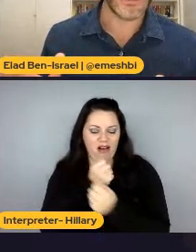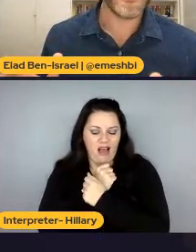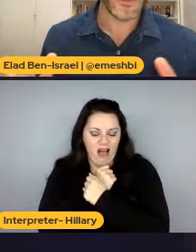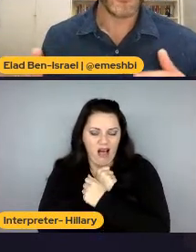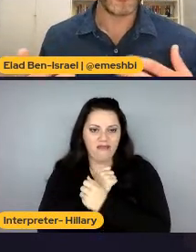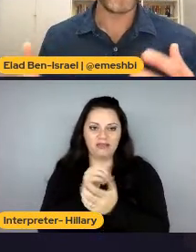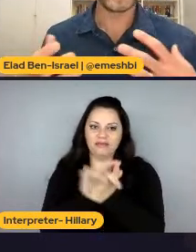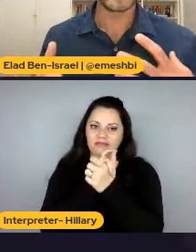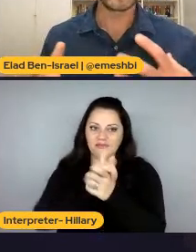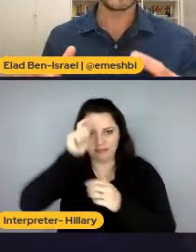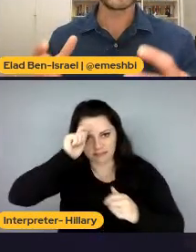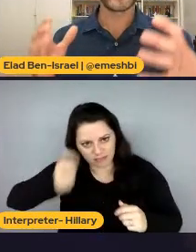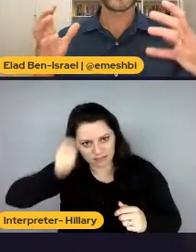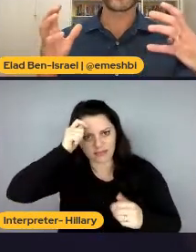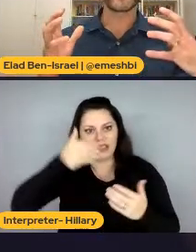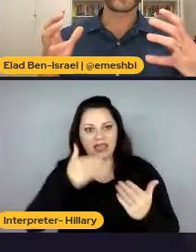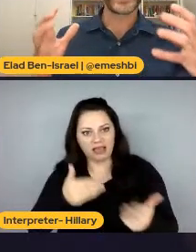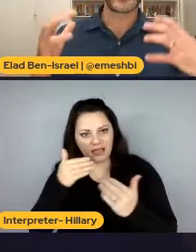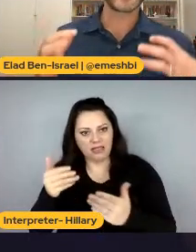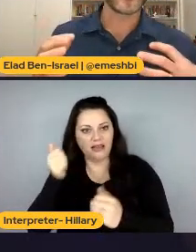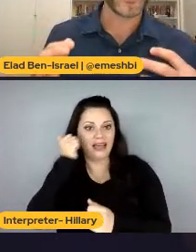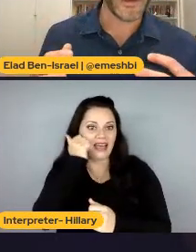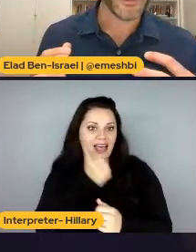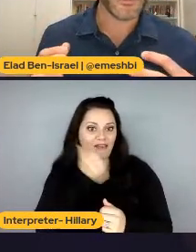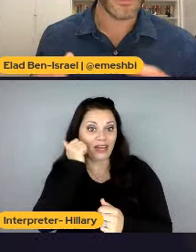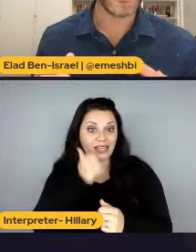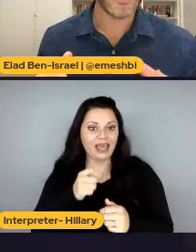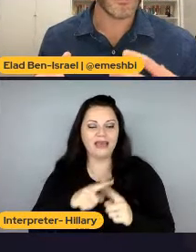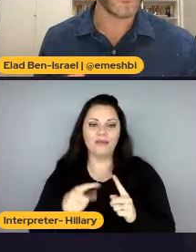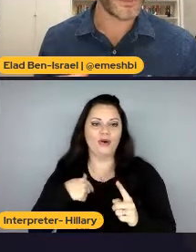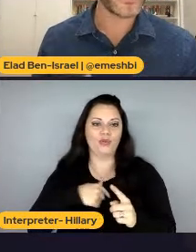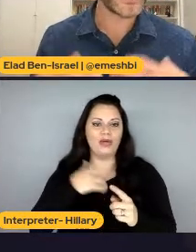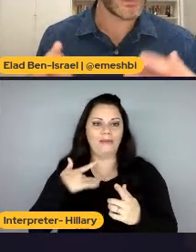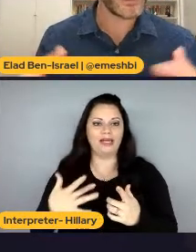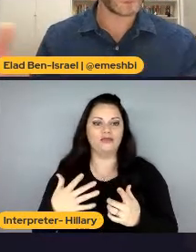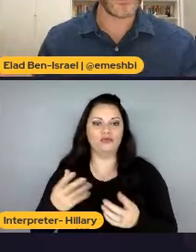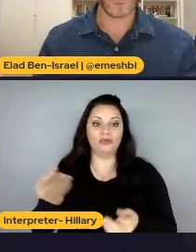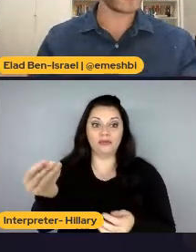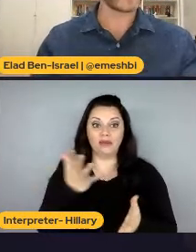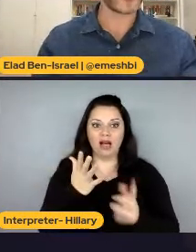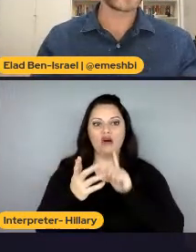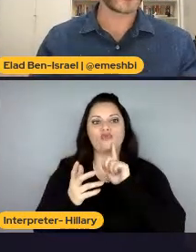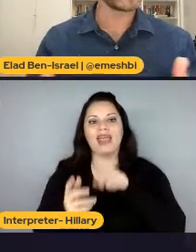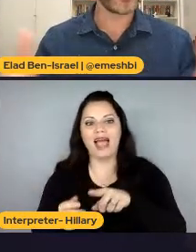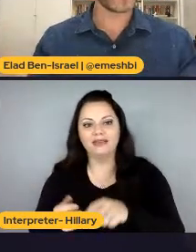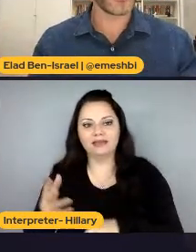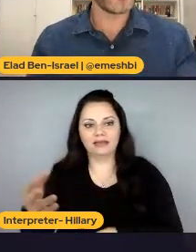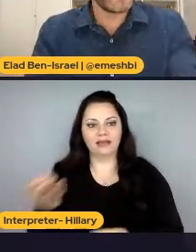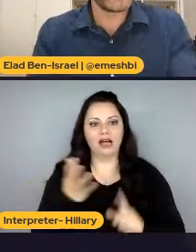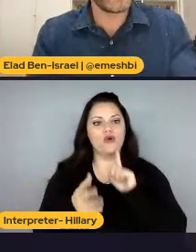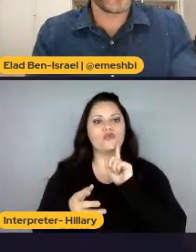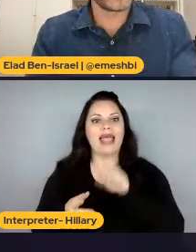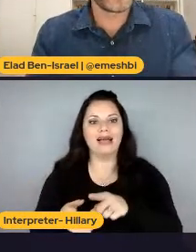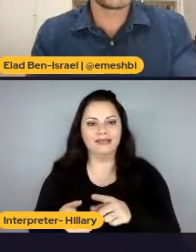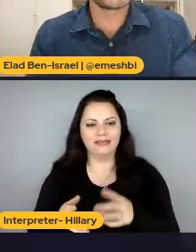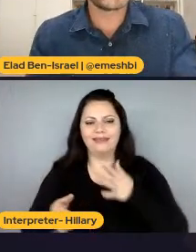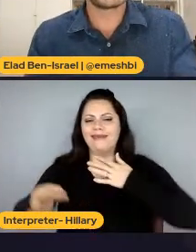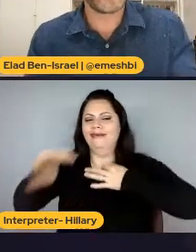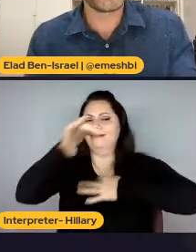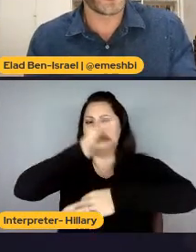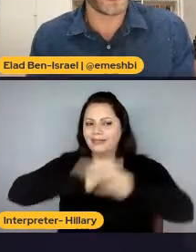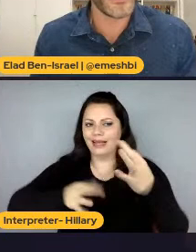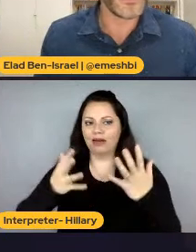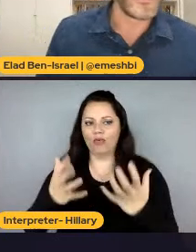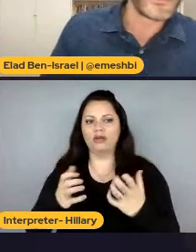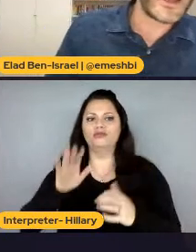every day, but we feel that we've been very reactive about it, instead of saying, hey, here are things that we